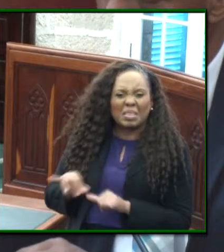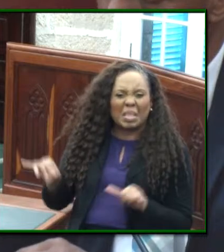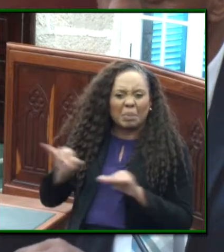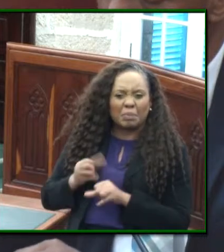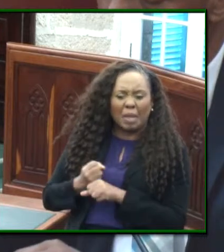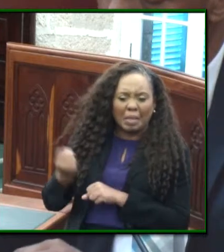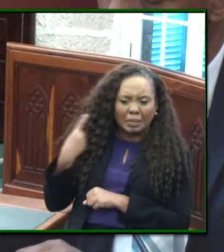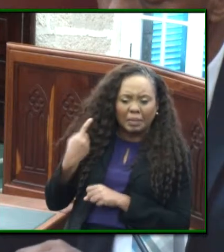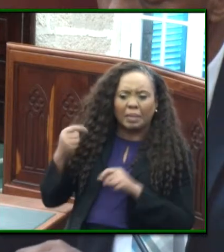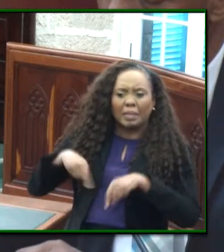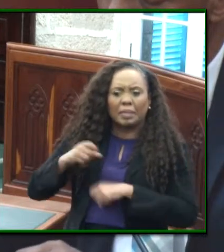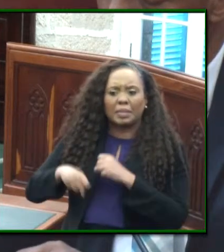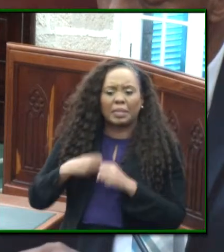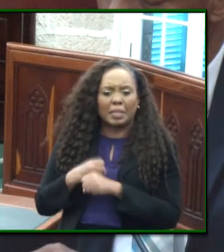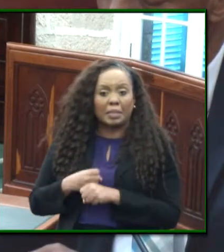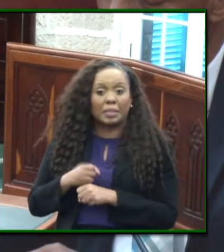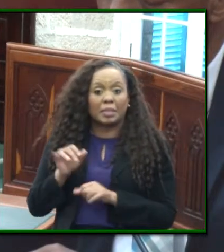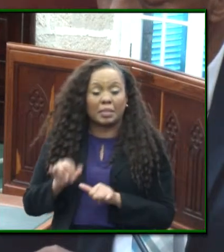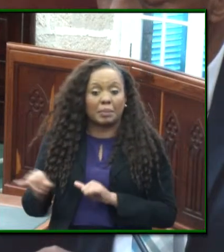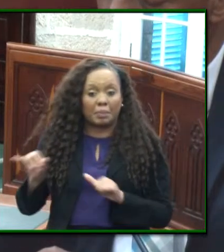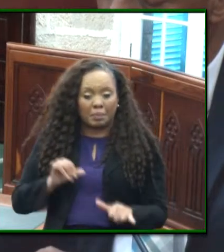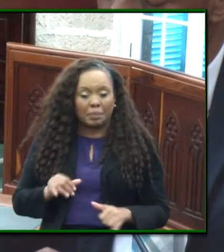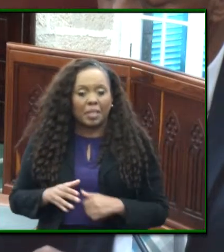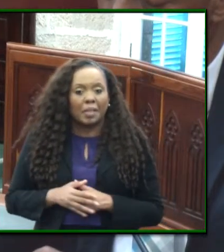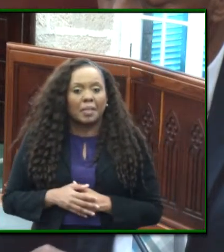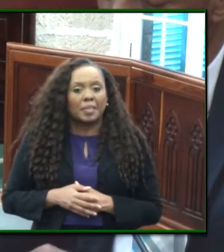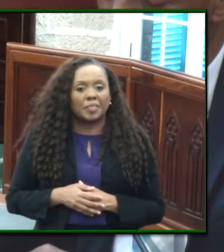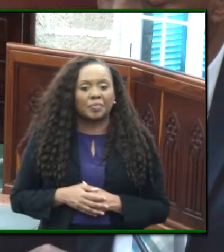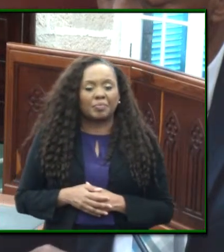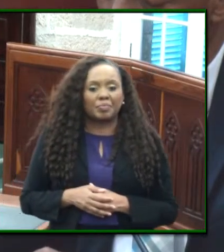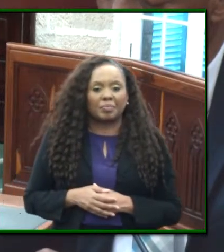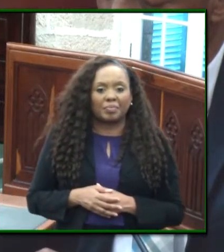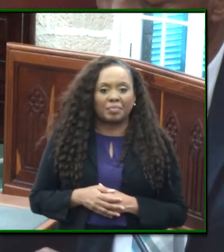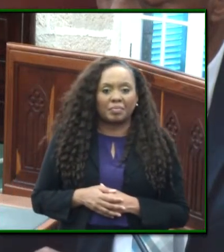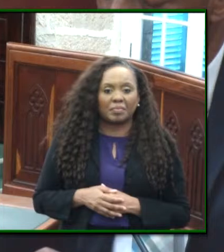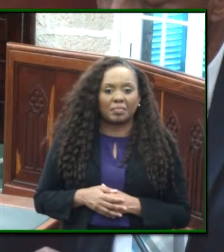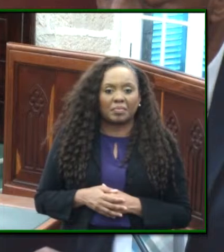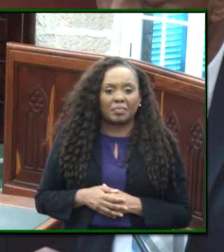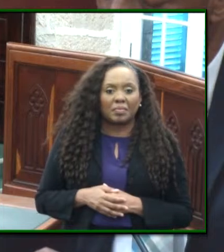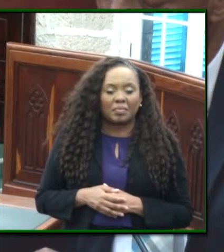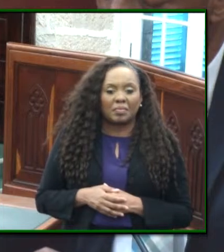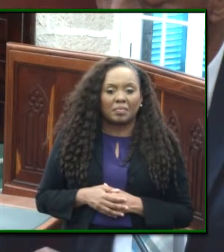The number of complaints, and I have to say that the